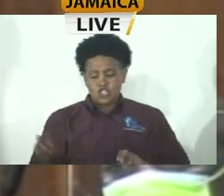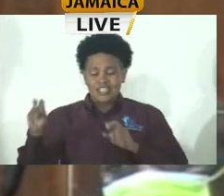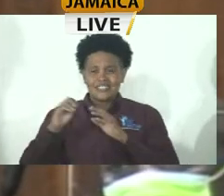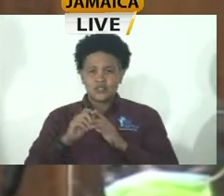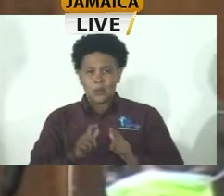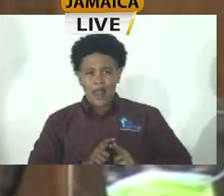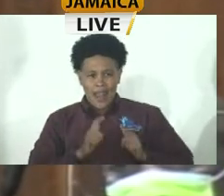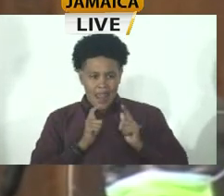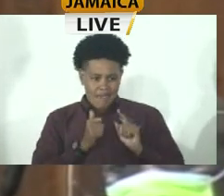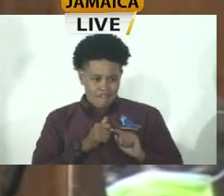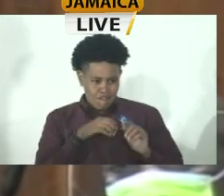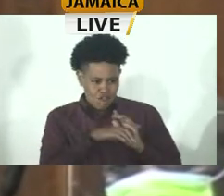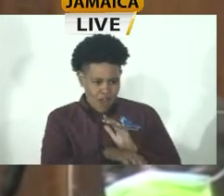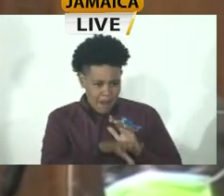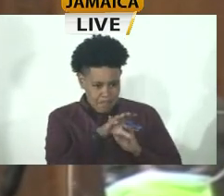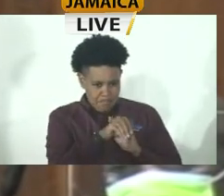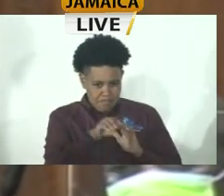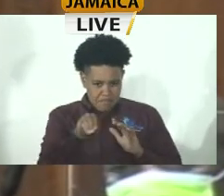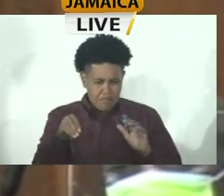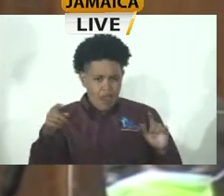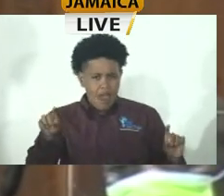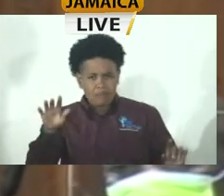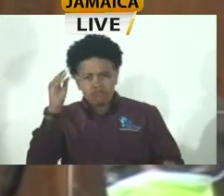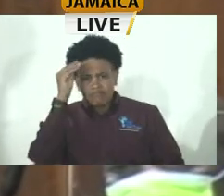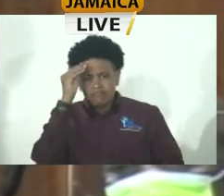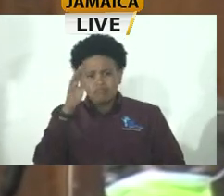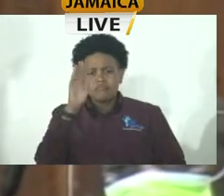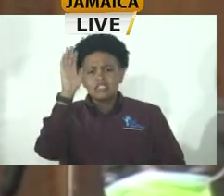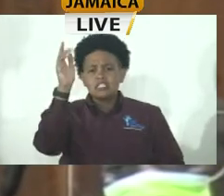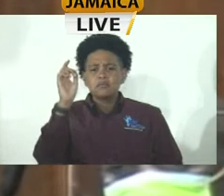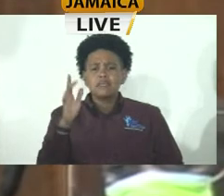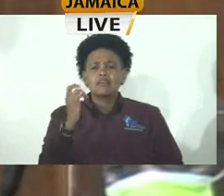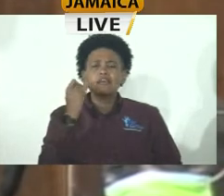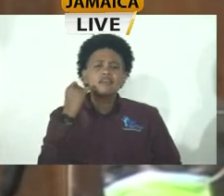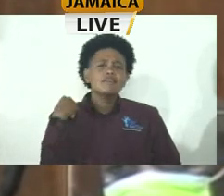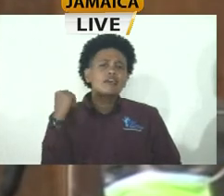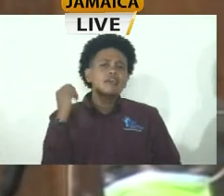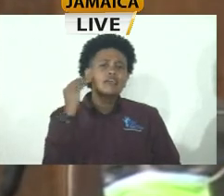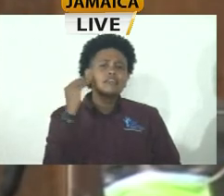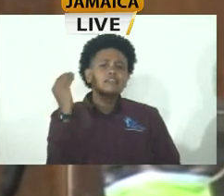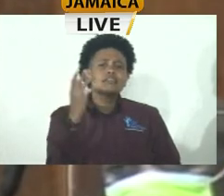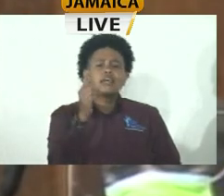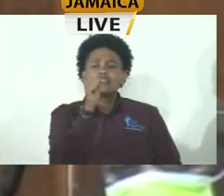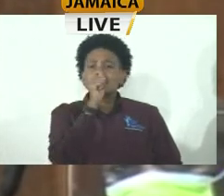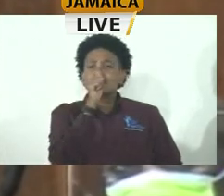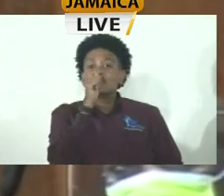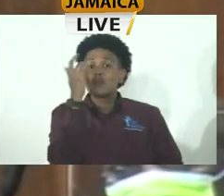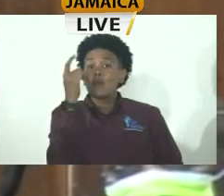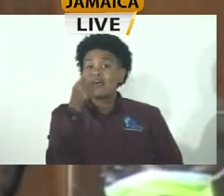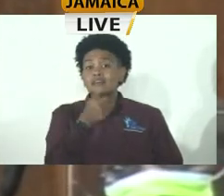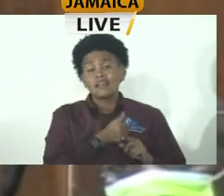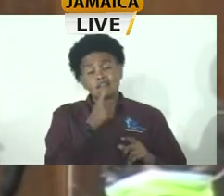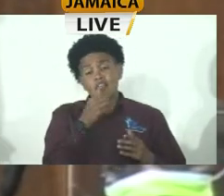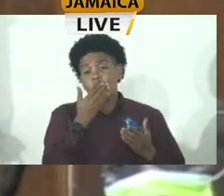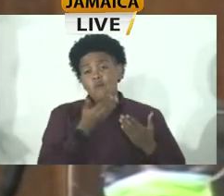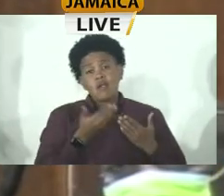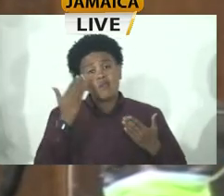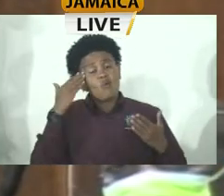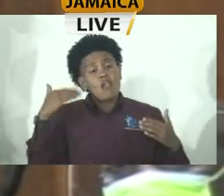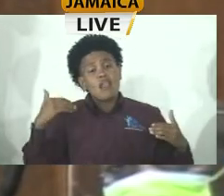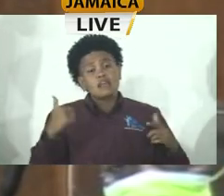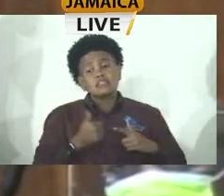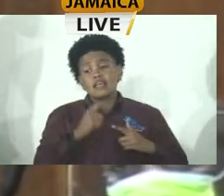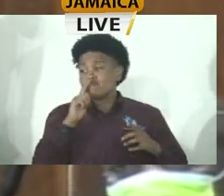life of crime madam speaker one of if i might say a secret because it is not well known that is